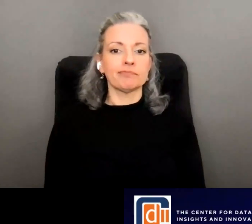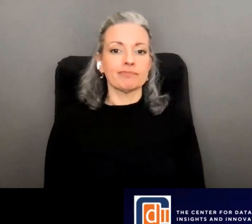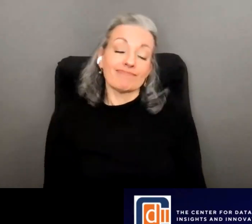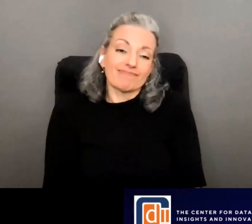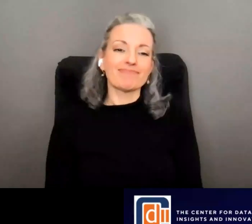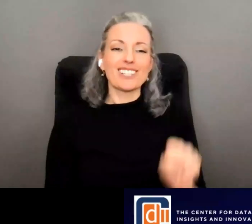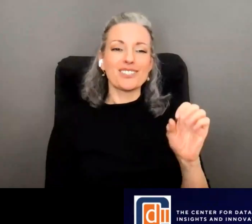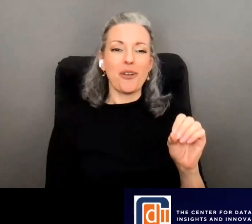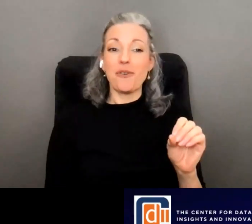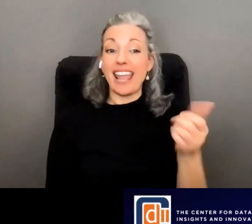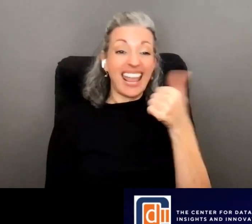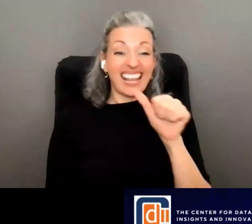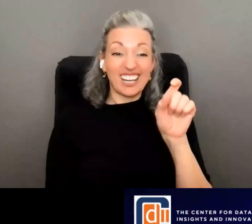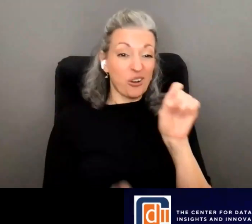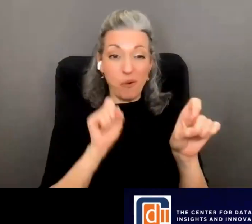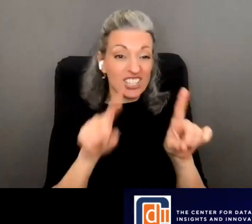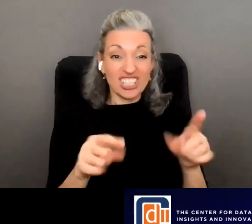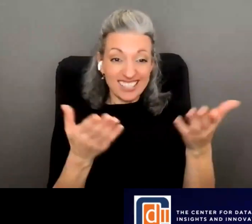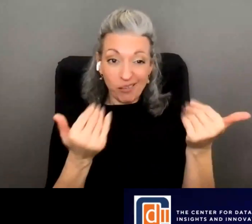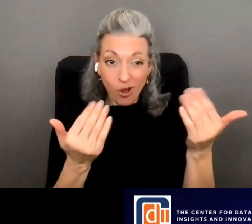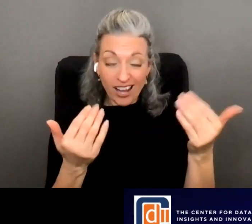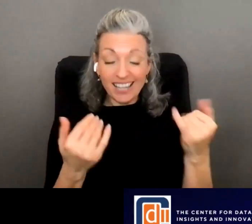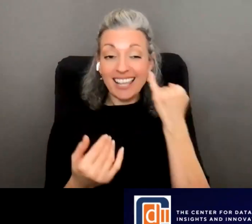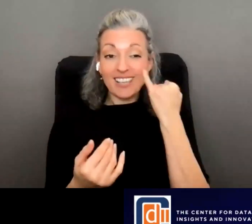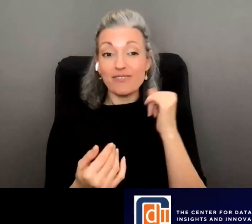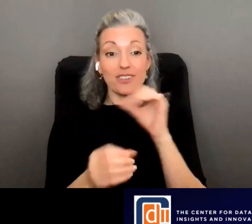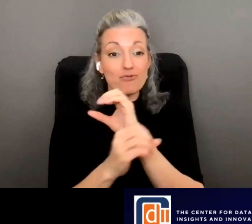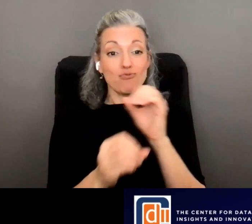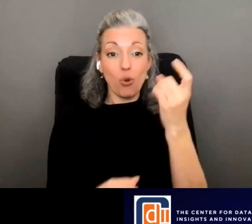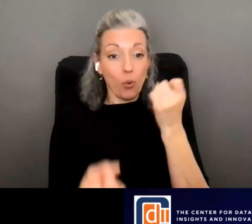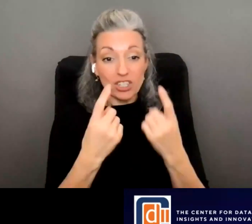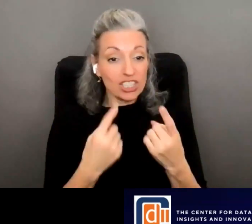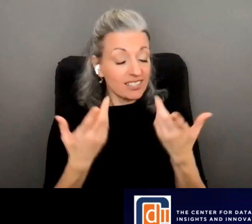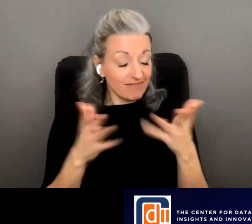So I'll take any questions, but if there's no questions, I'm going to hand it off to Elizabeth.